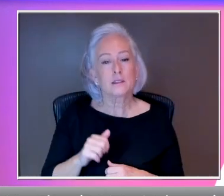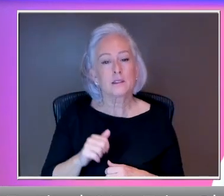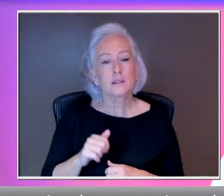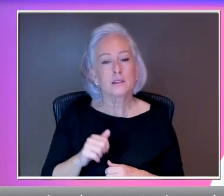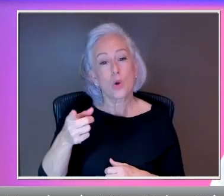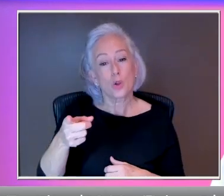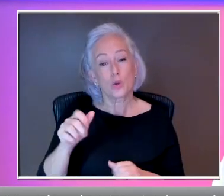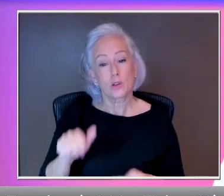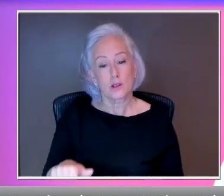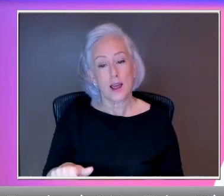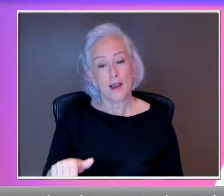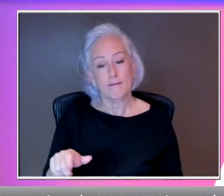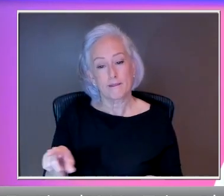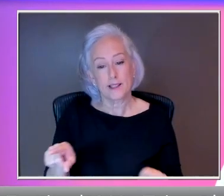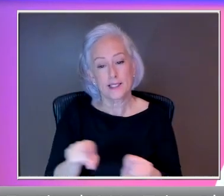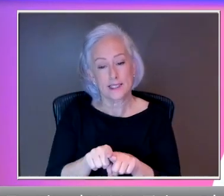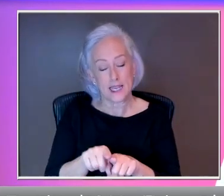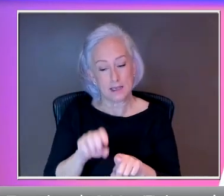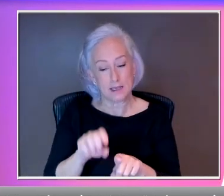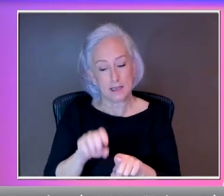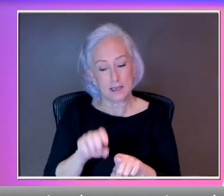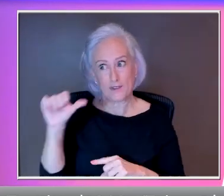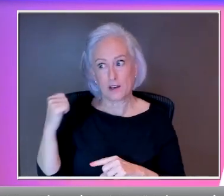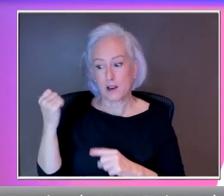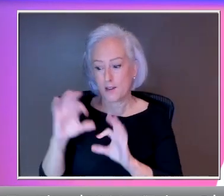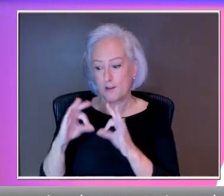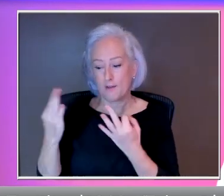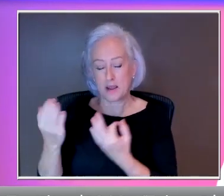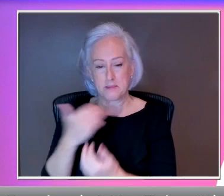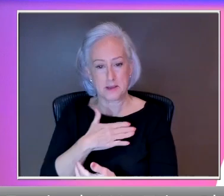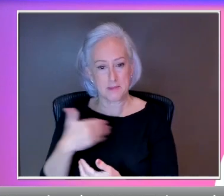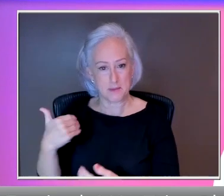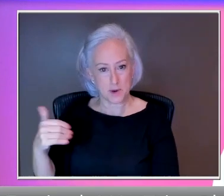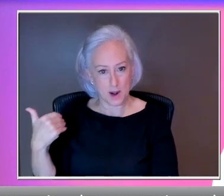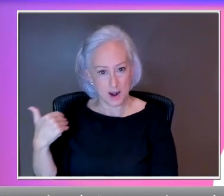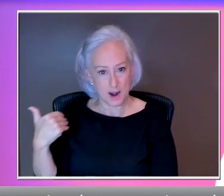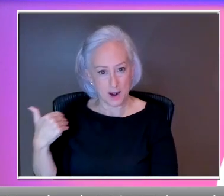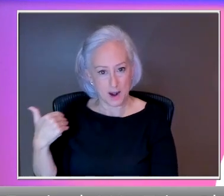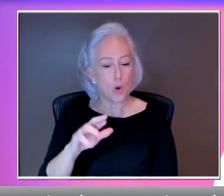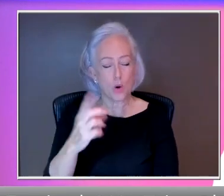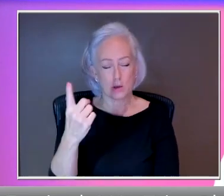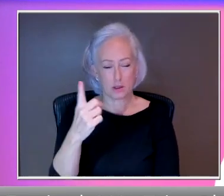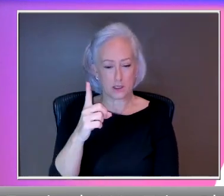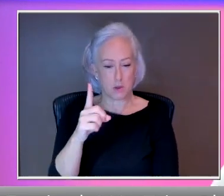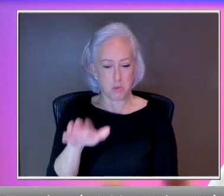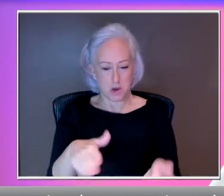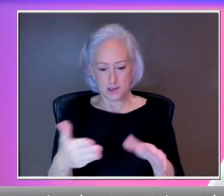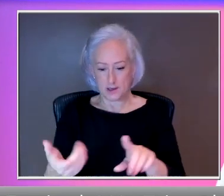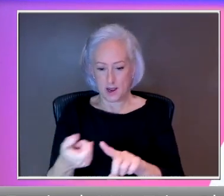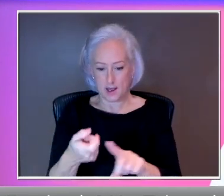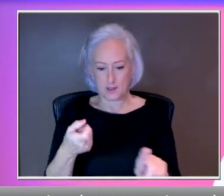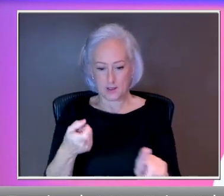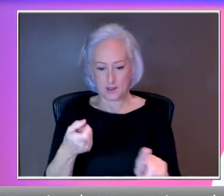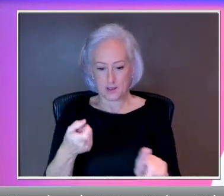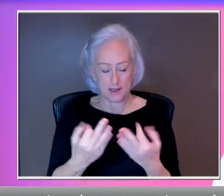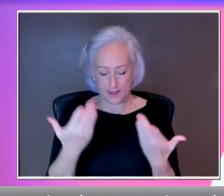condition, or, other unexplained, deaths within the family, okay? But a lot of times you come in to see